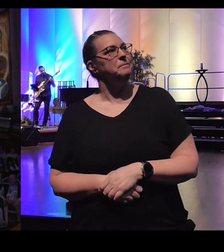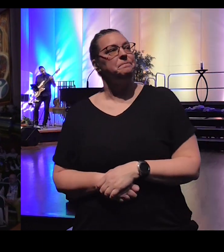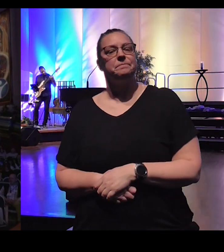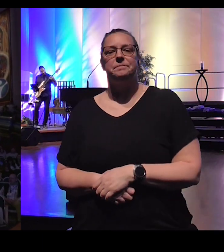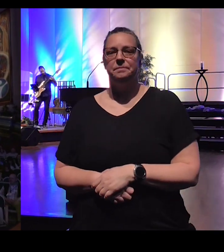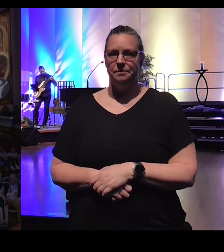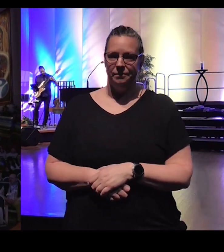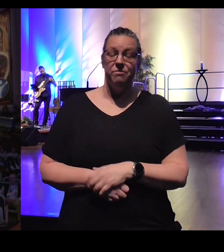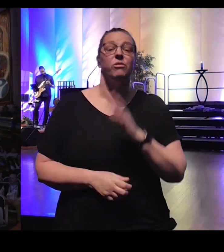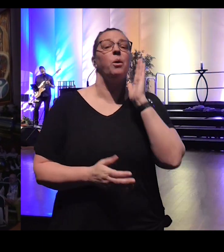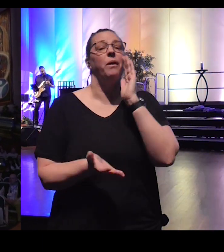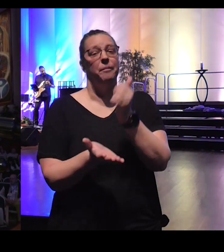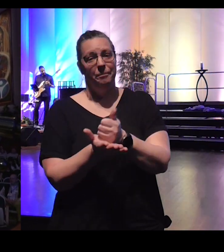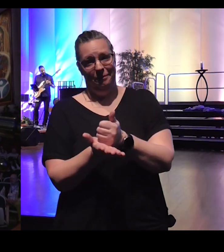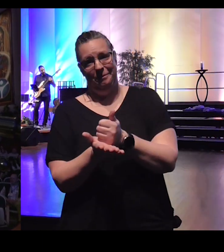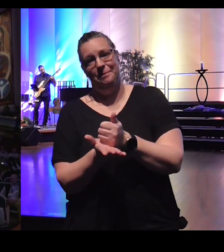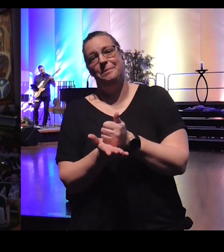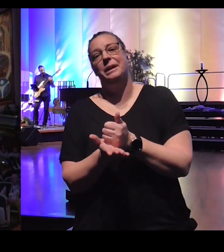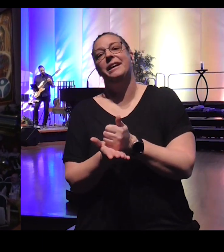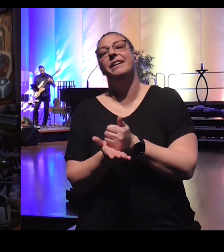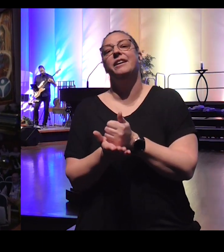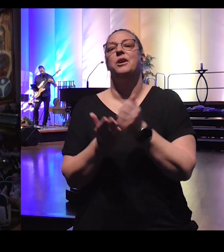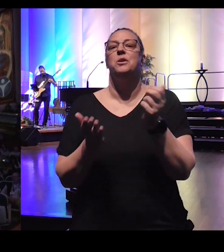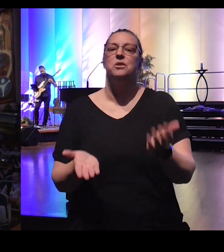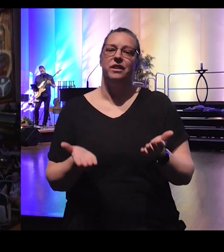It will help you